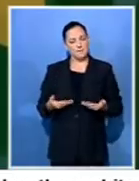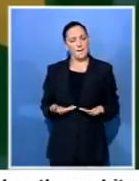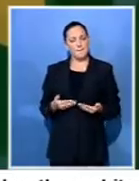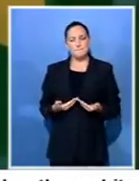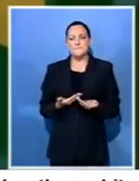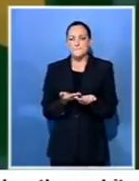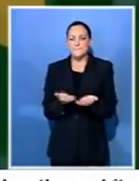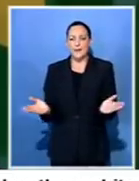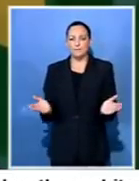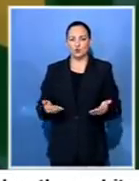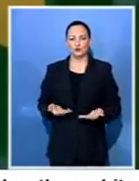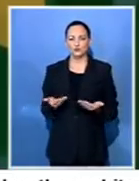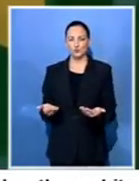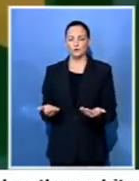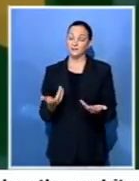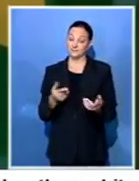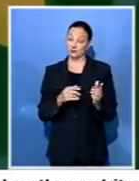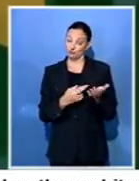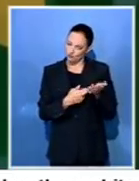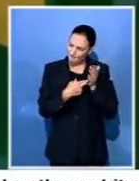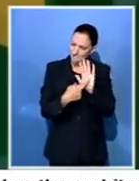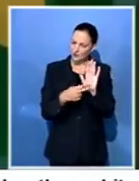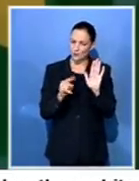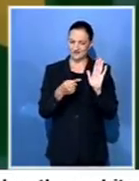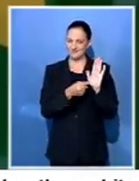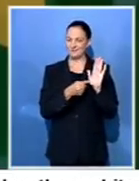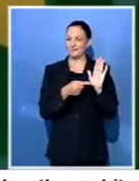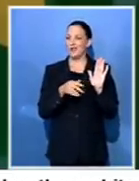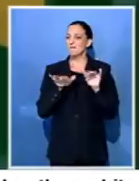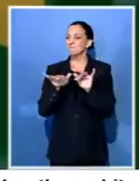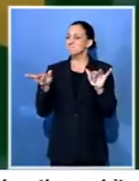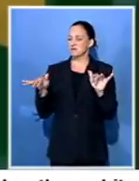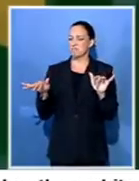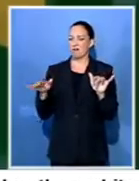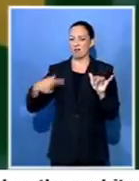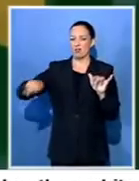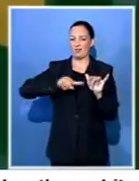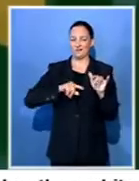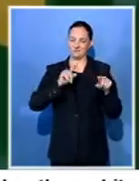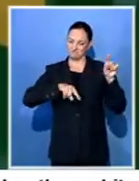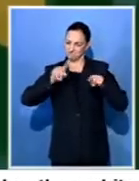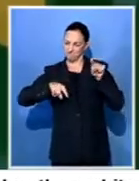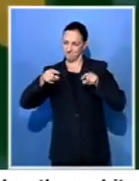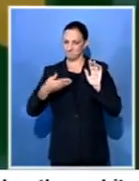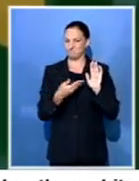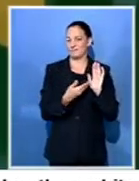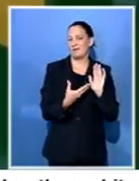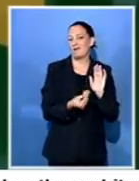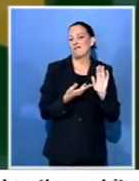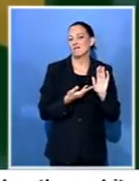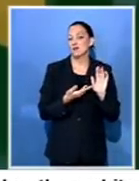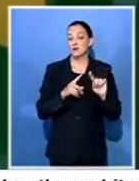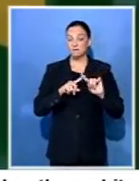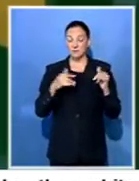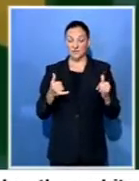that reflects the diversity of our nation. It is our responsibility to ensure that the public service